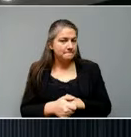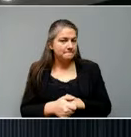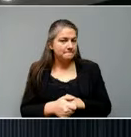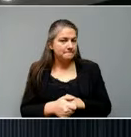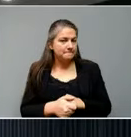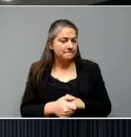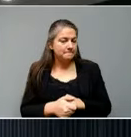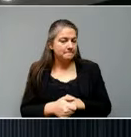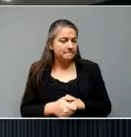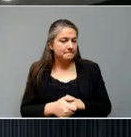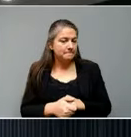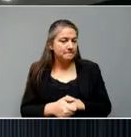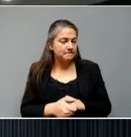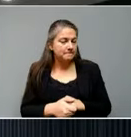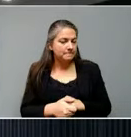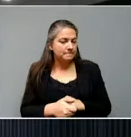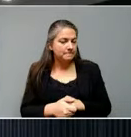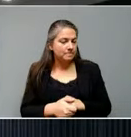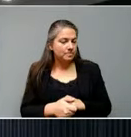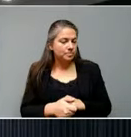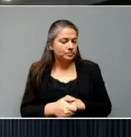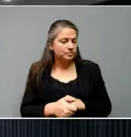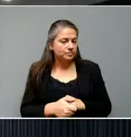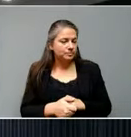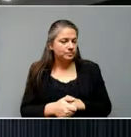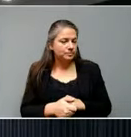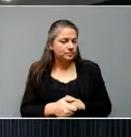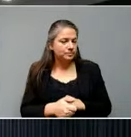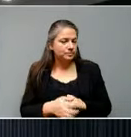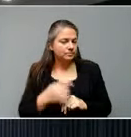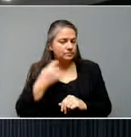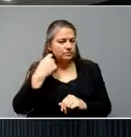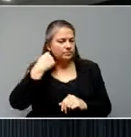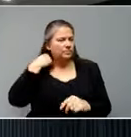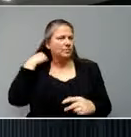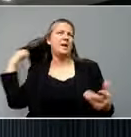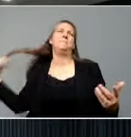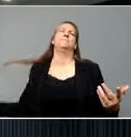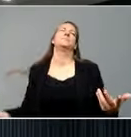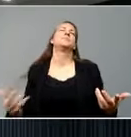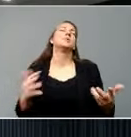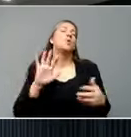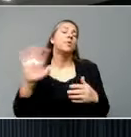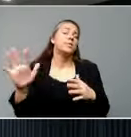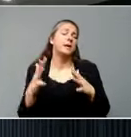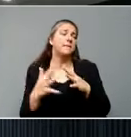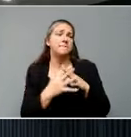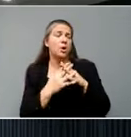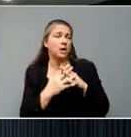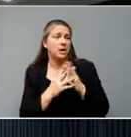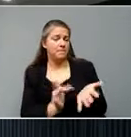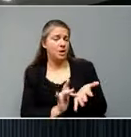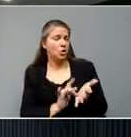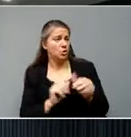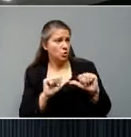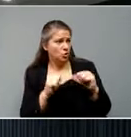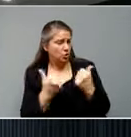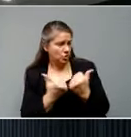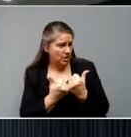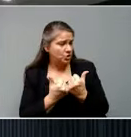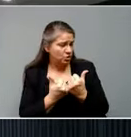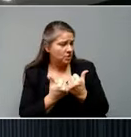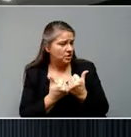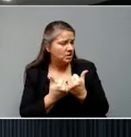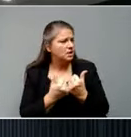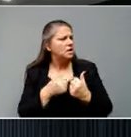the American Medical Association has today, one of their panels came out that they're going to combat